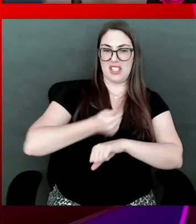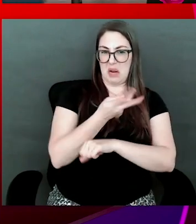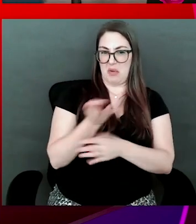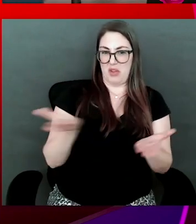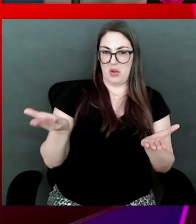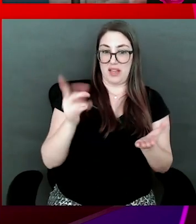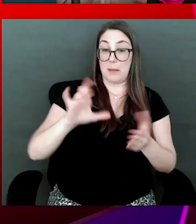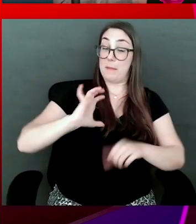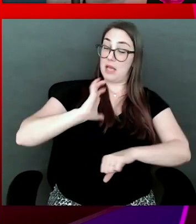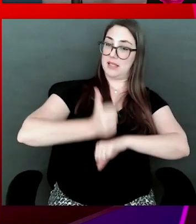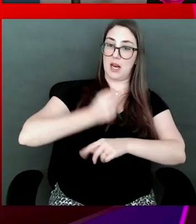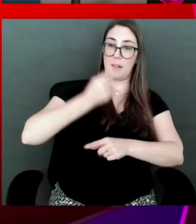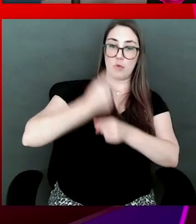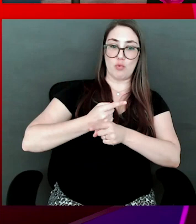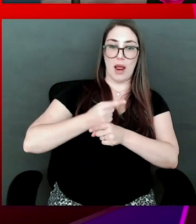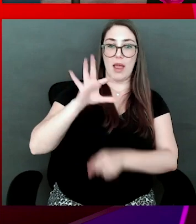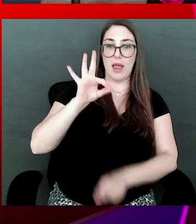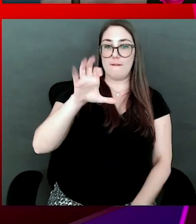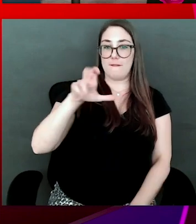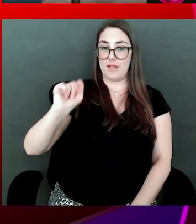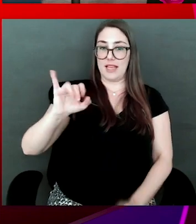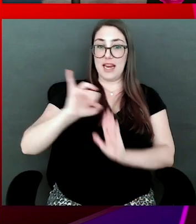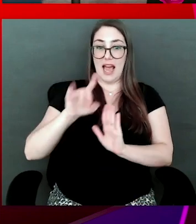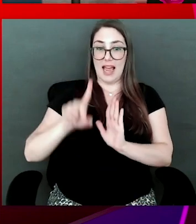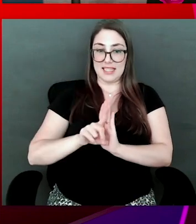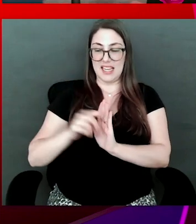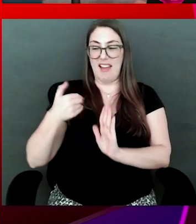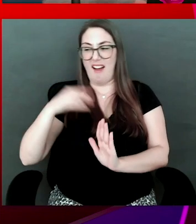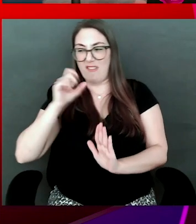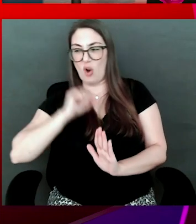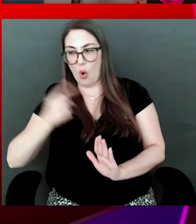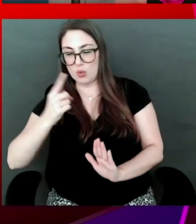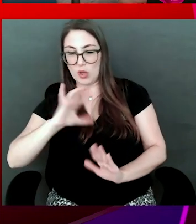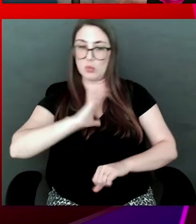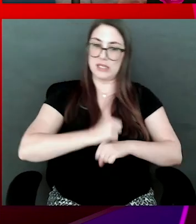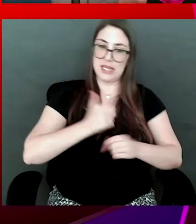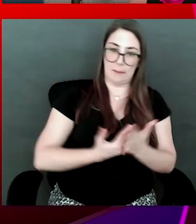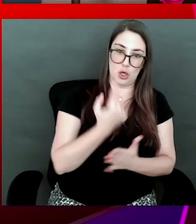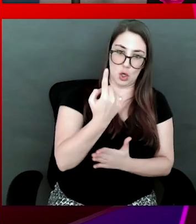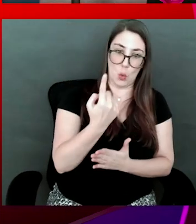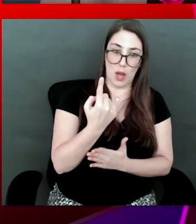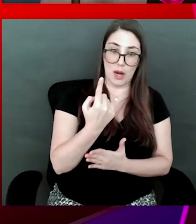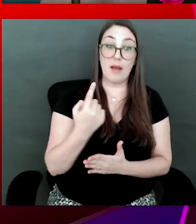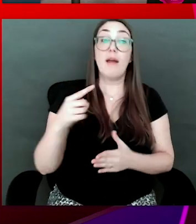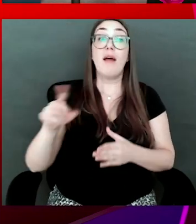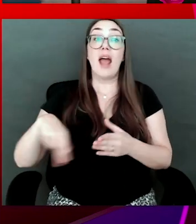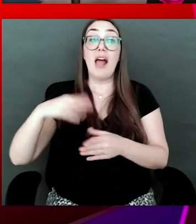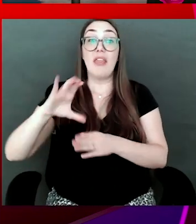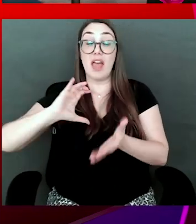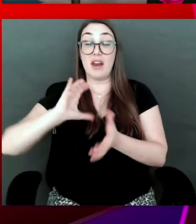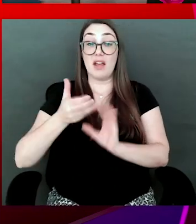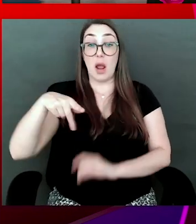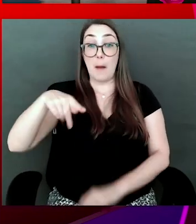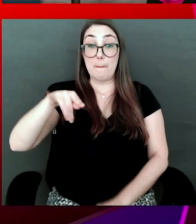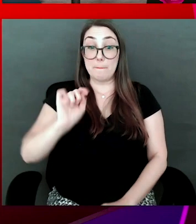ID here. I have an old one, so I'll set up the new one. I set up the compute name and then the latest authentication token here.